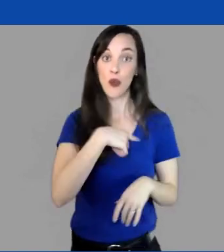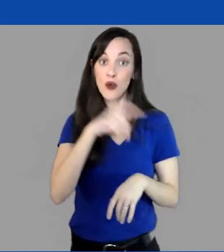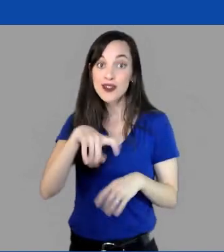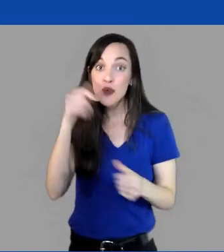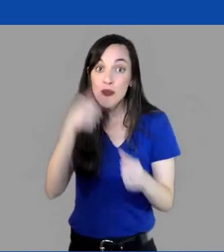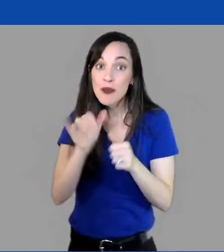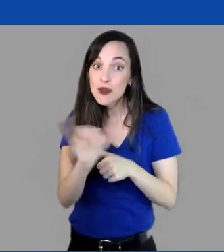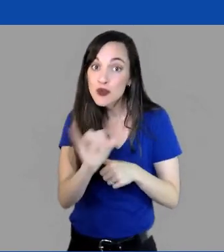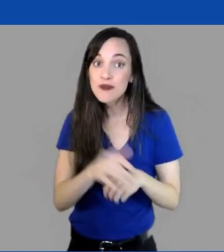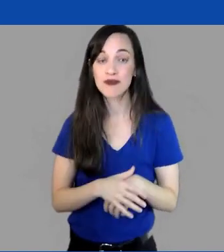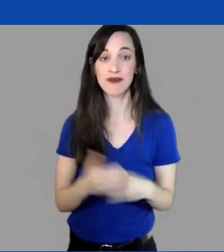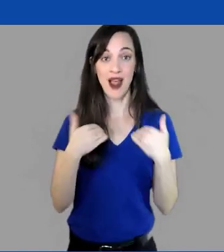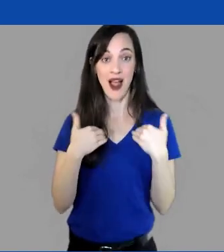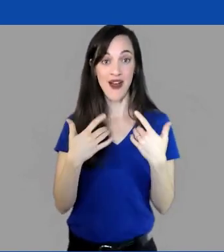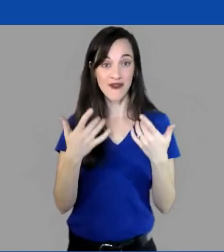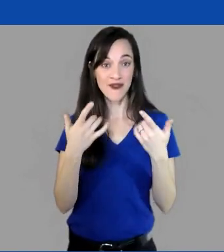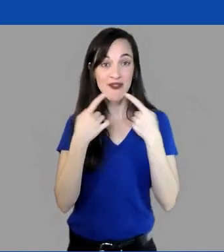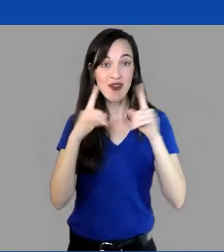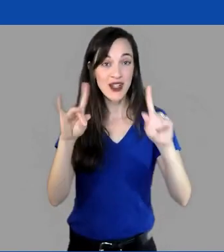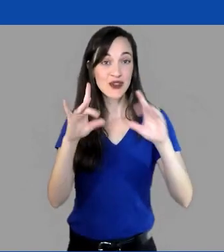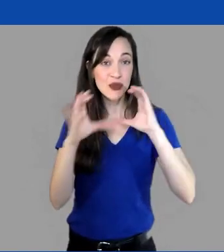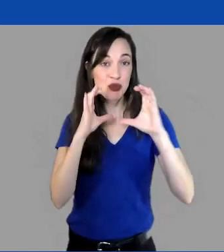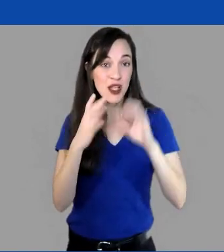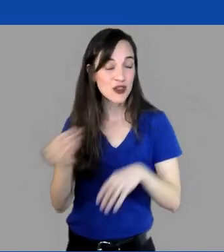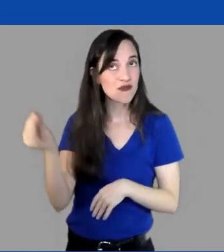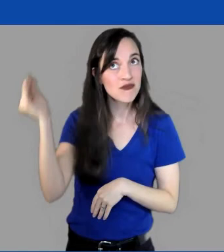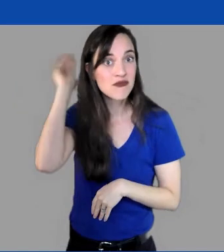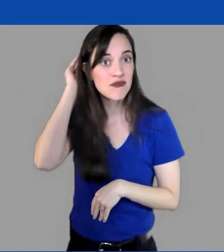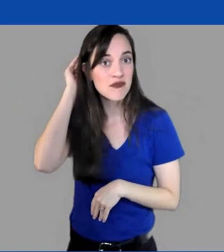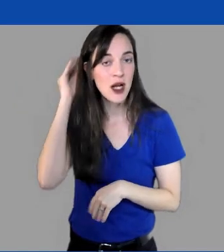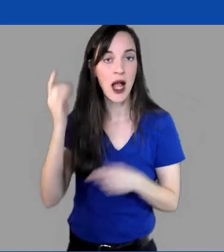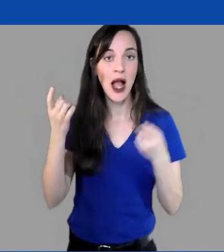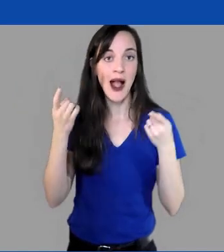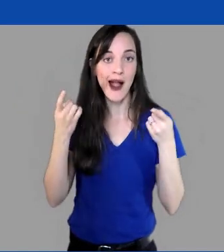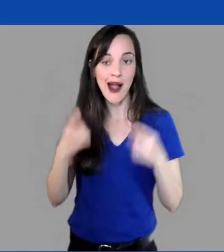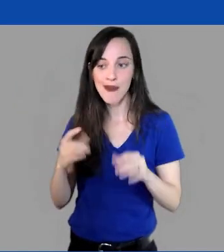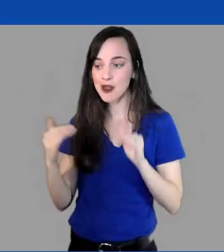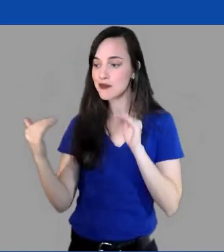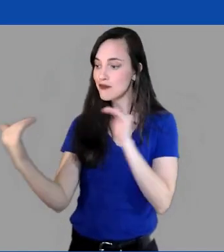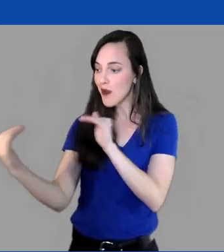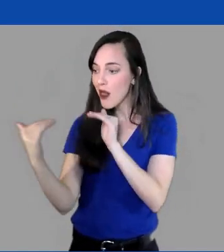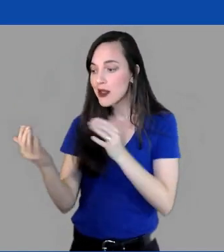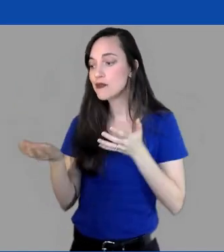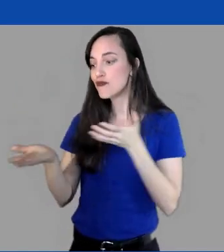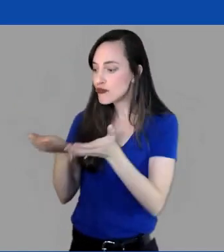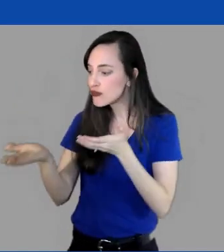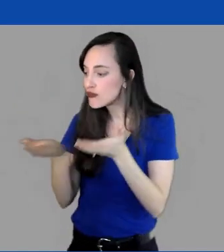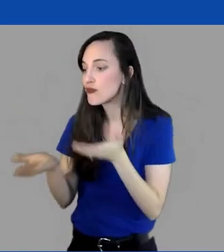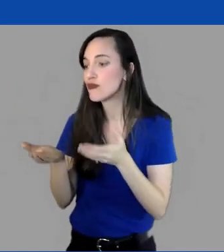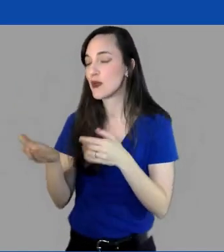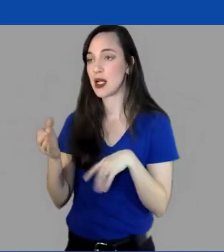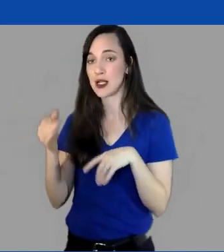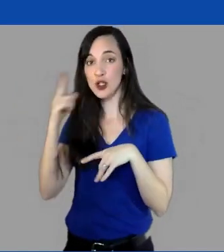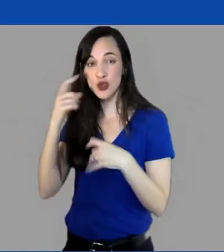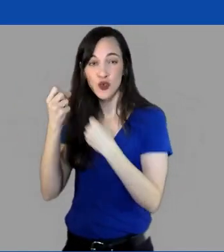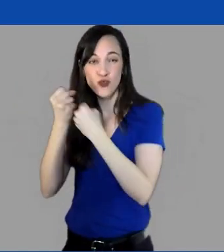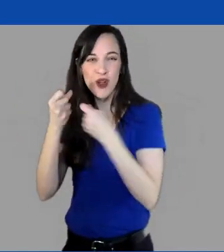Having effective communication strategies in your back pocket While conversing with colleagues can help build the trust battery